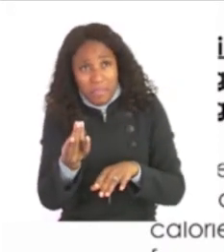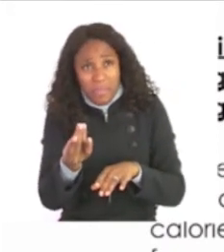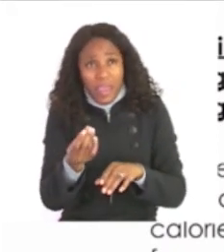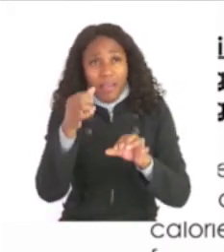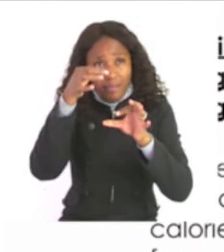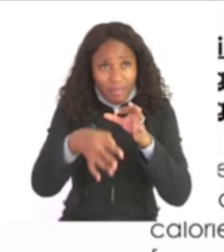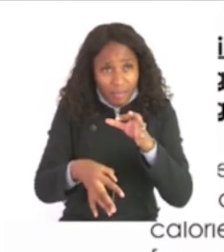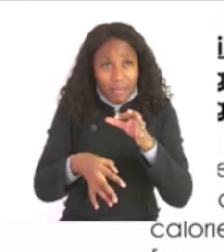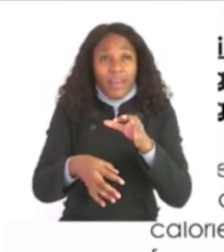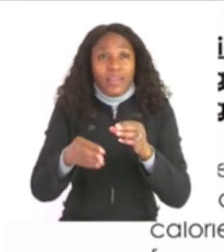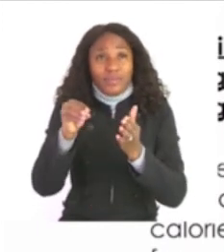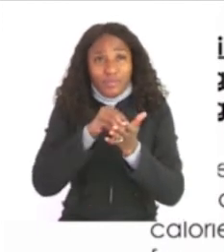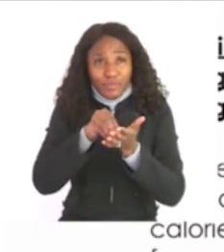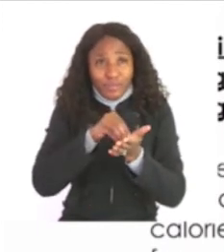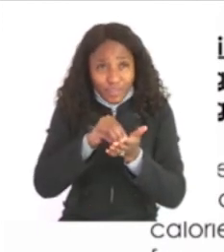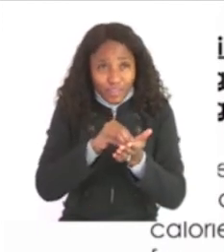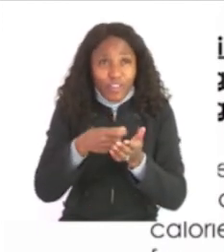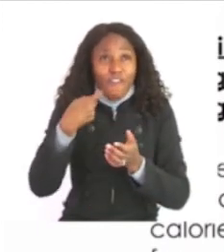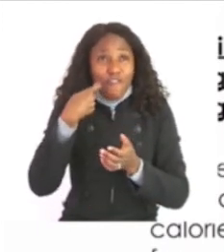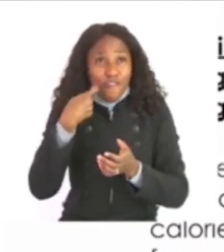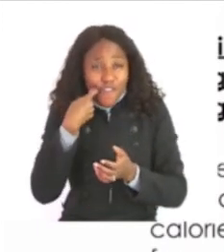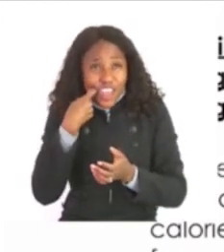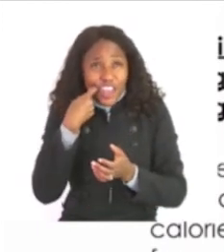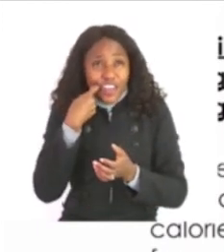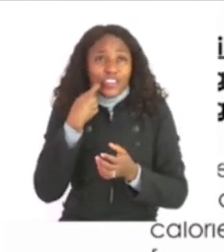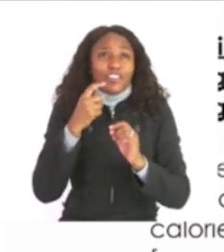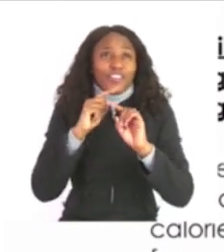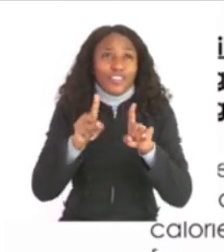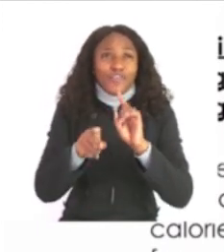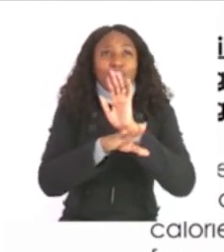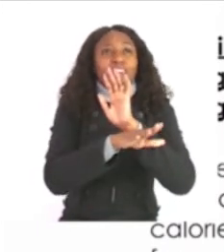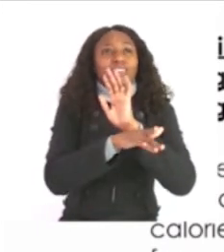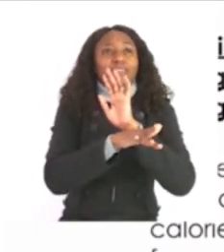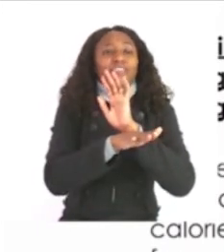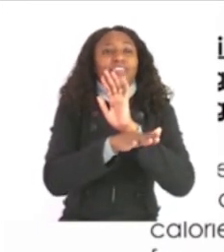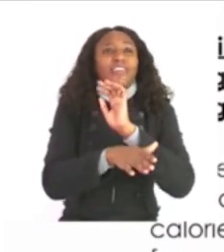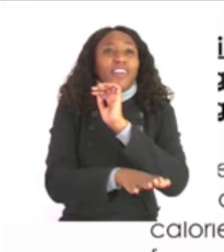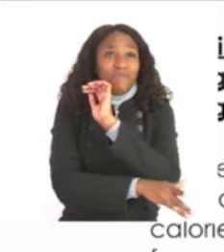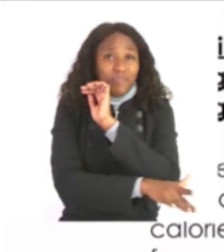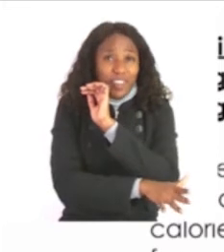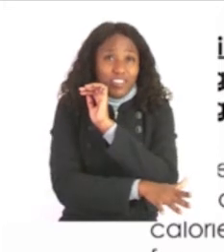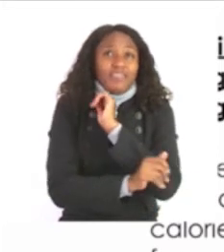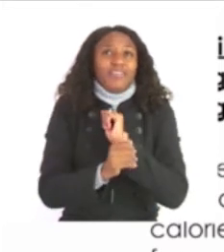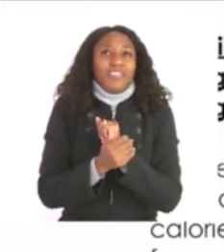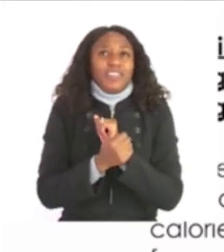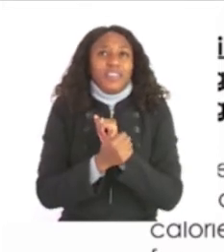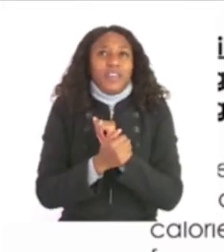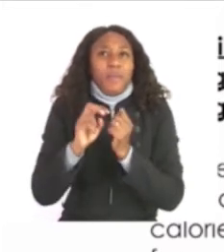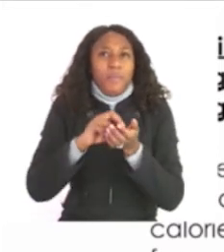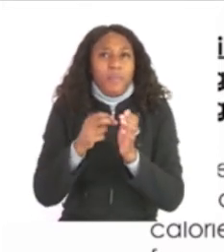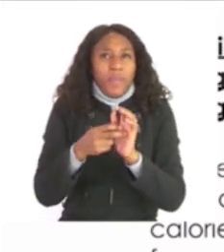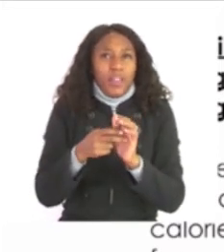eggs, cheese, fish, broccoli, you mentioned them. So in addition to this, you must also have